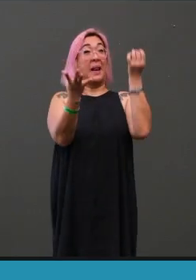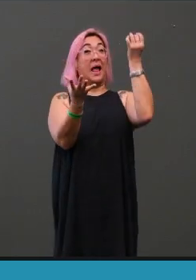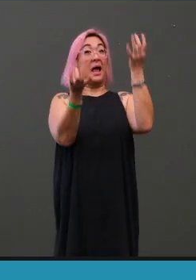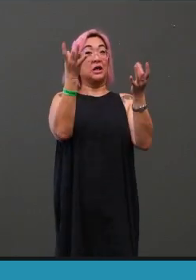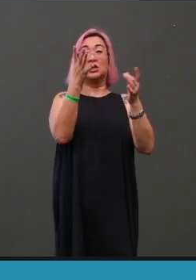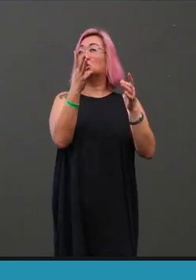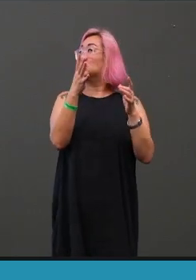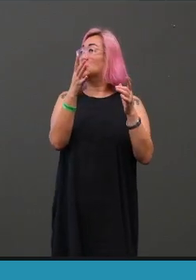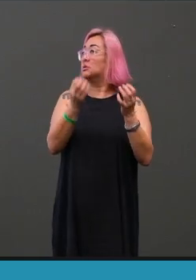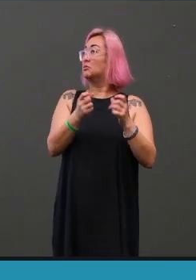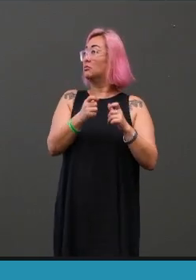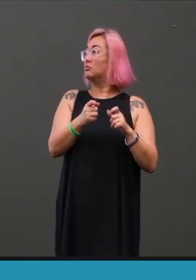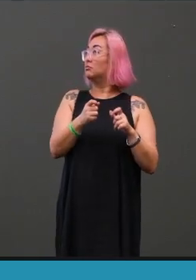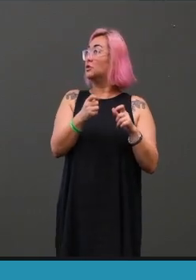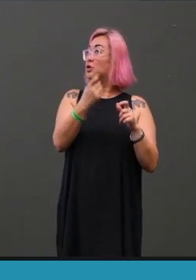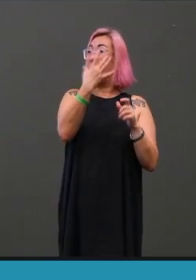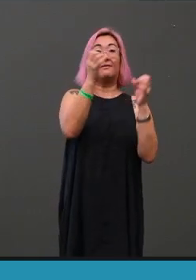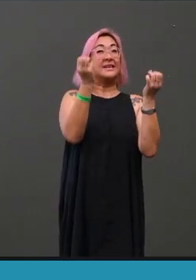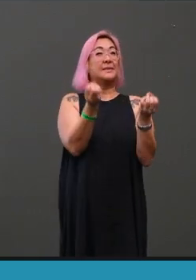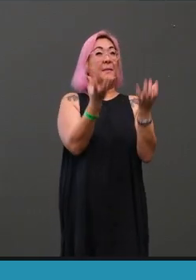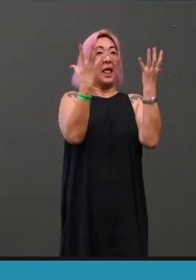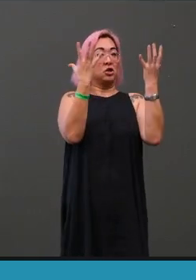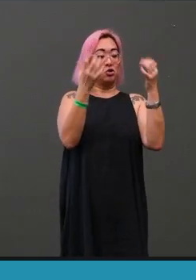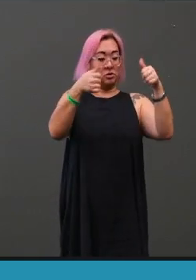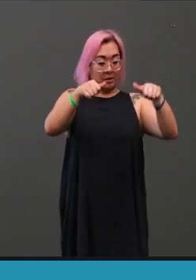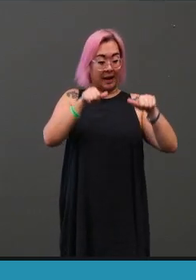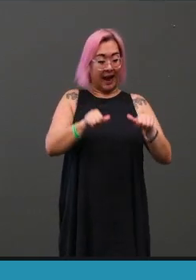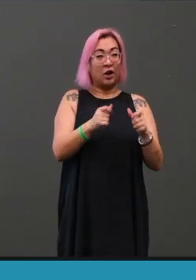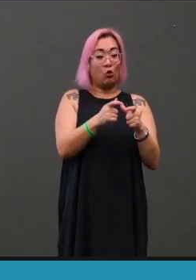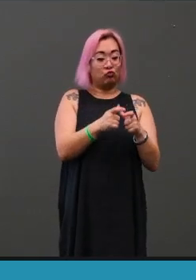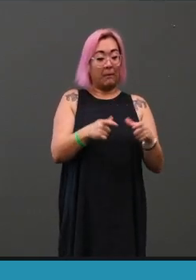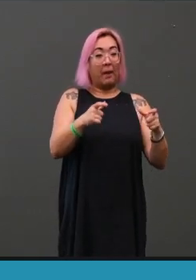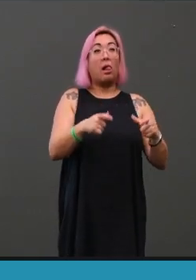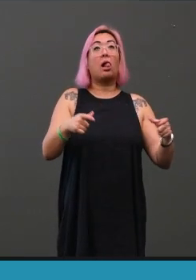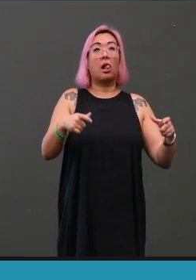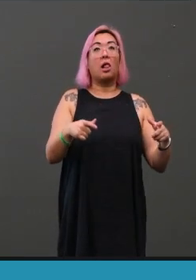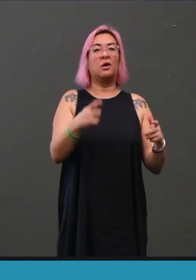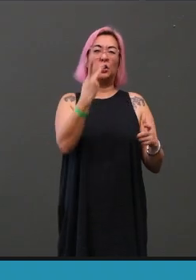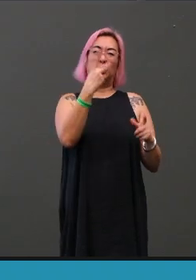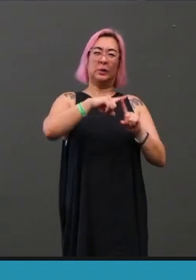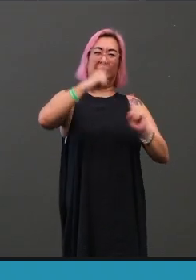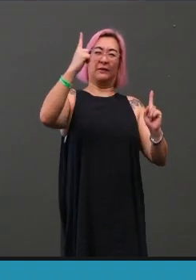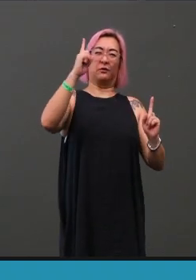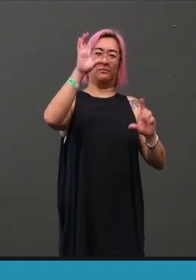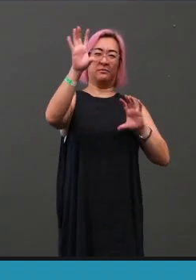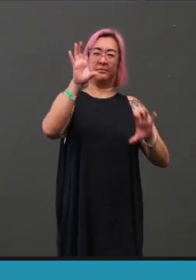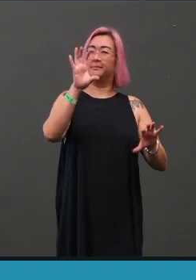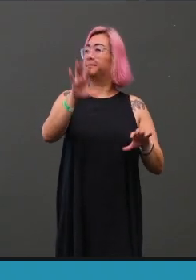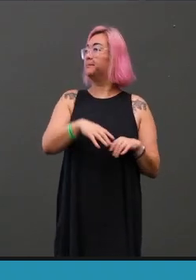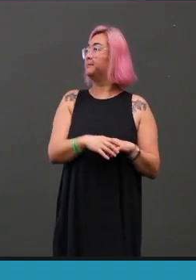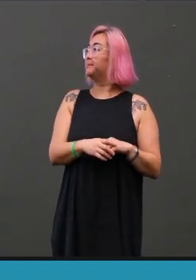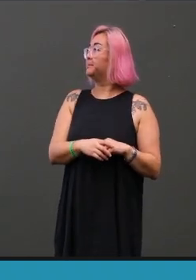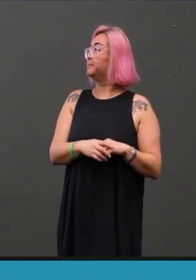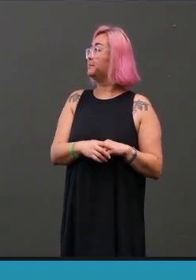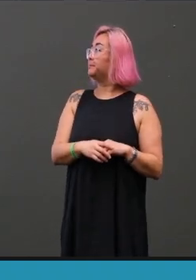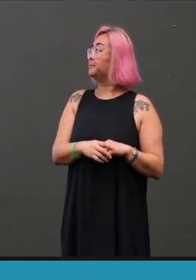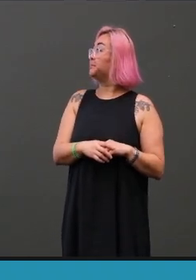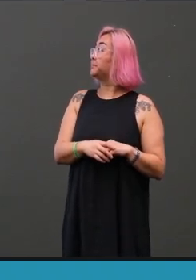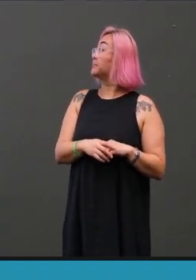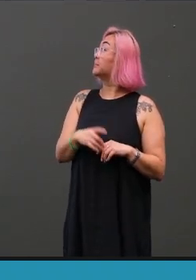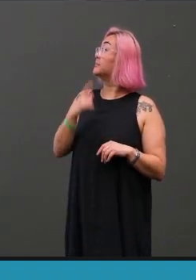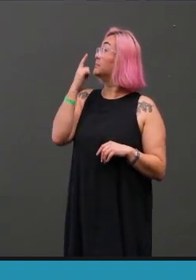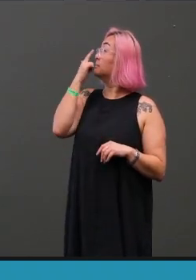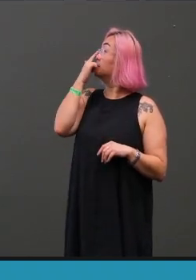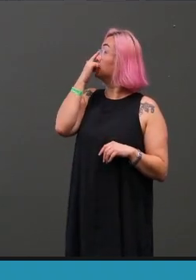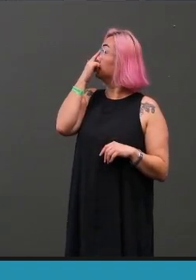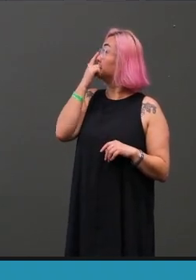animation and a separate particle system for that to play specifically in the puddles in the scene.